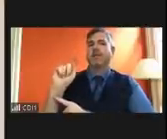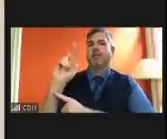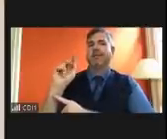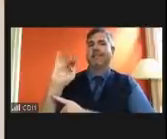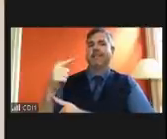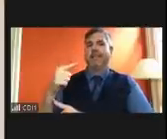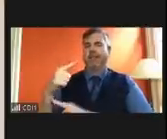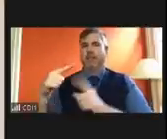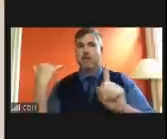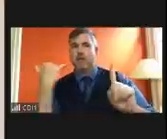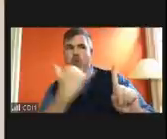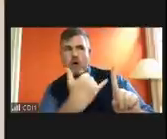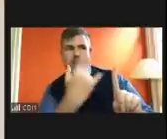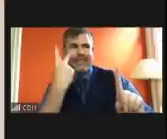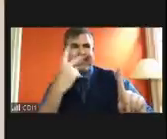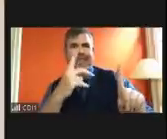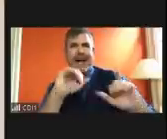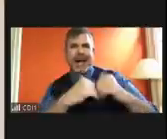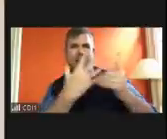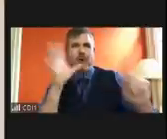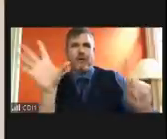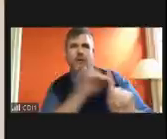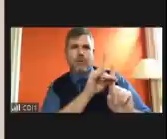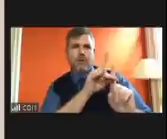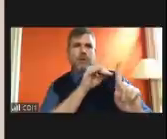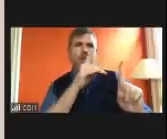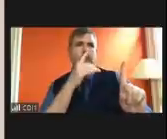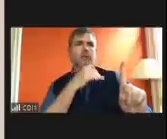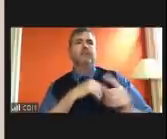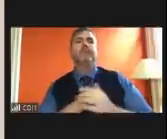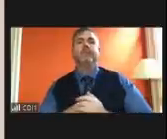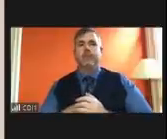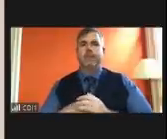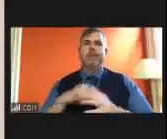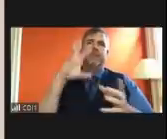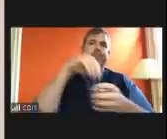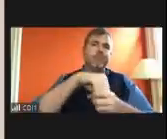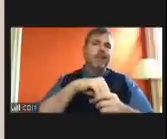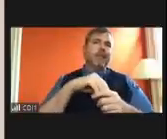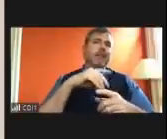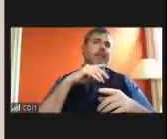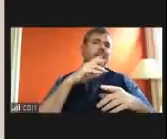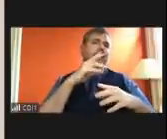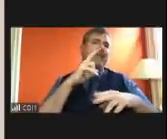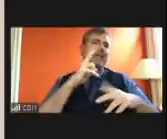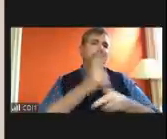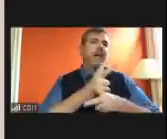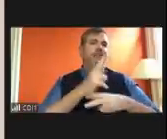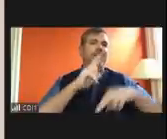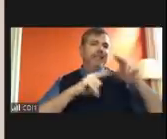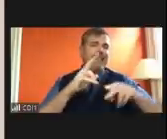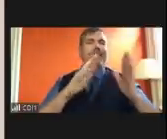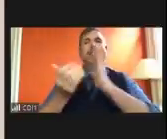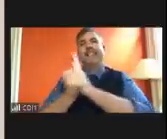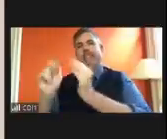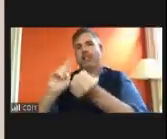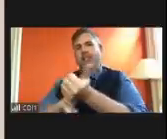facilities. So this is actually relatively somewhat unique